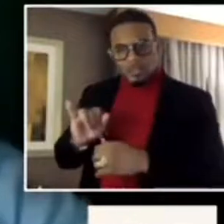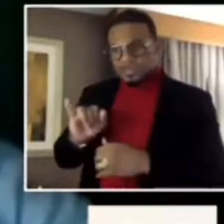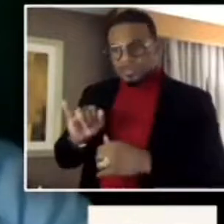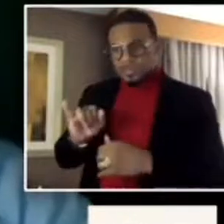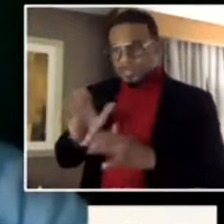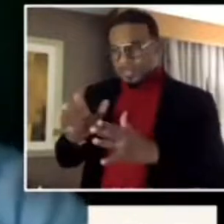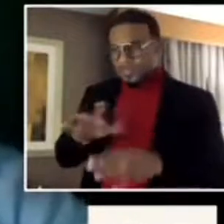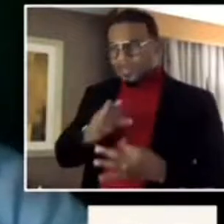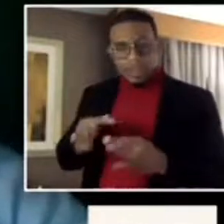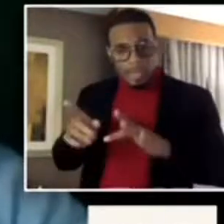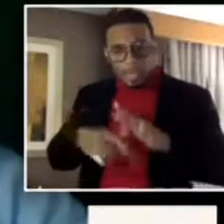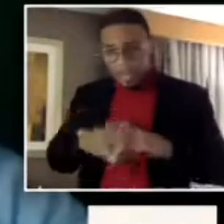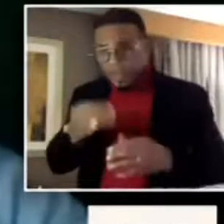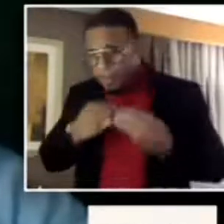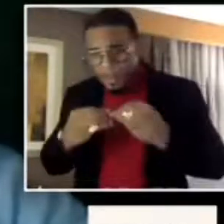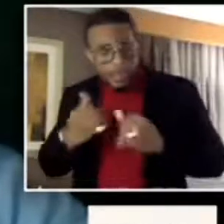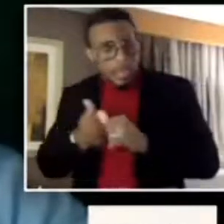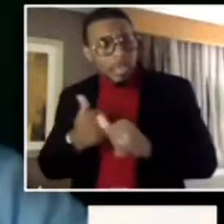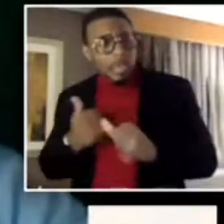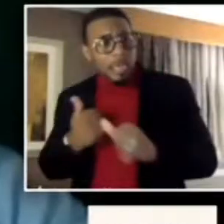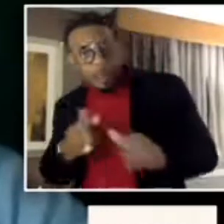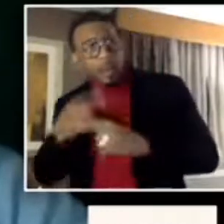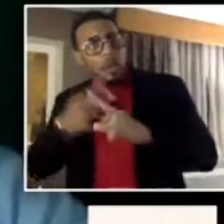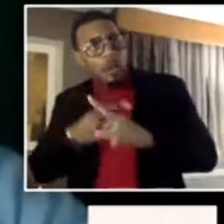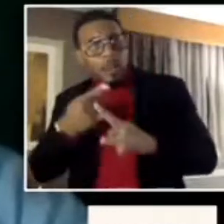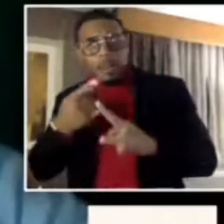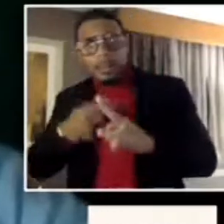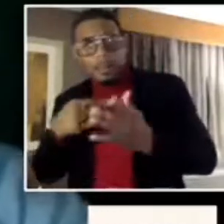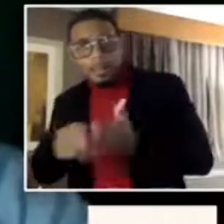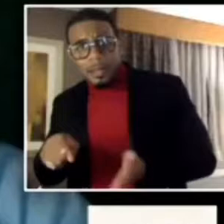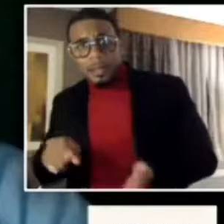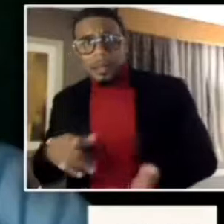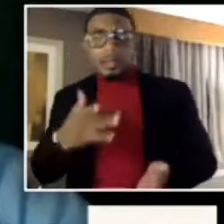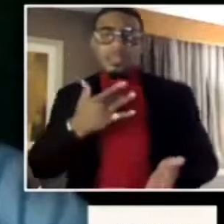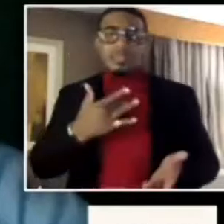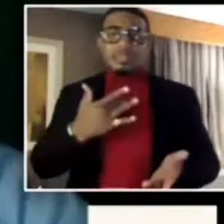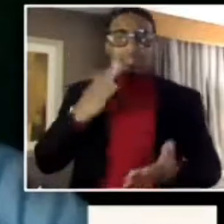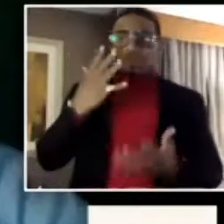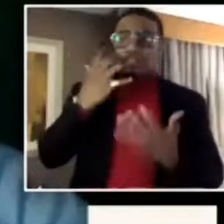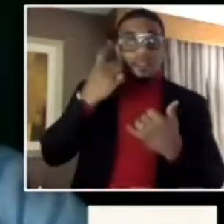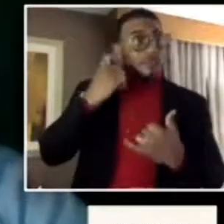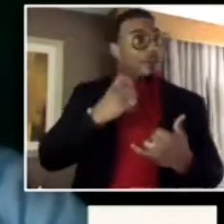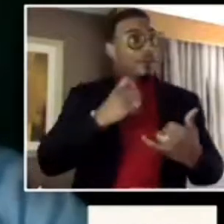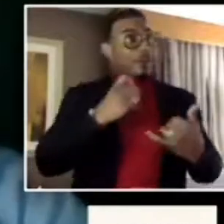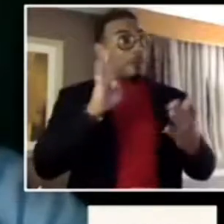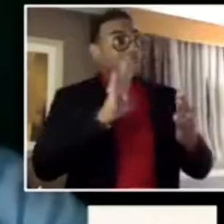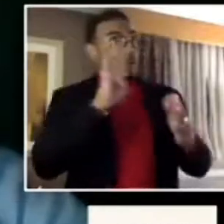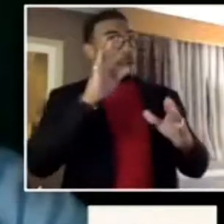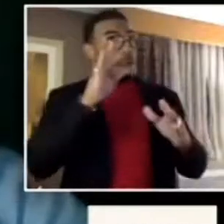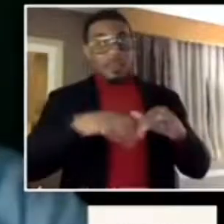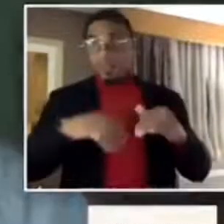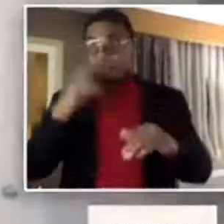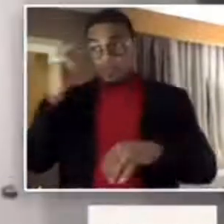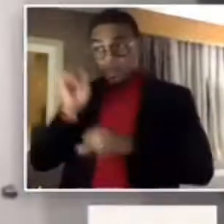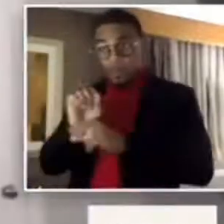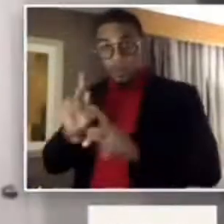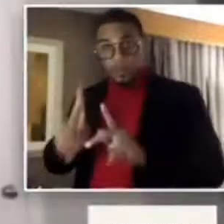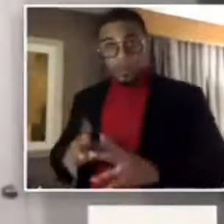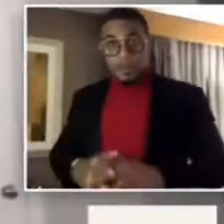without medication, or fall behind on rent or mortgage payments. They seem to care for billionaires a lot more than they care for working people.